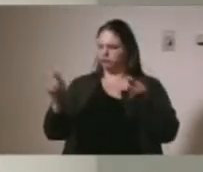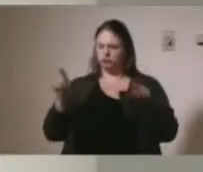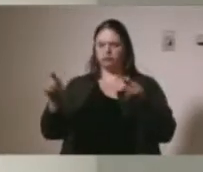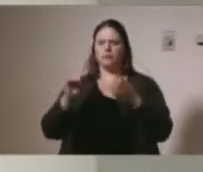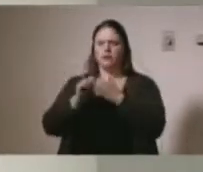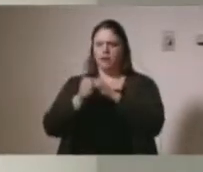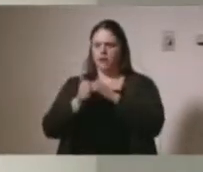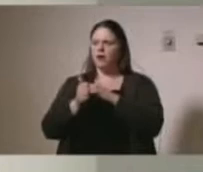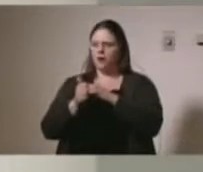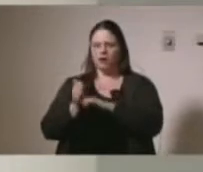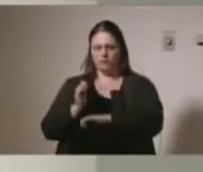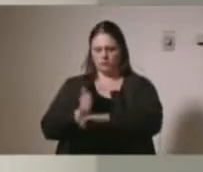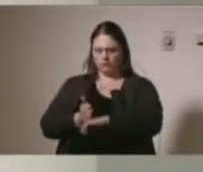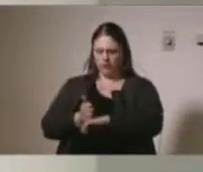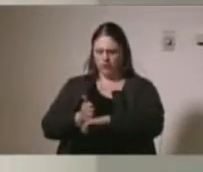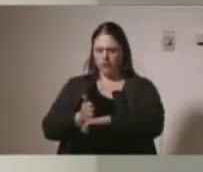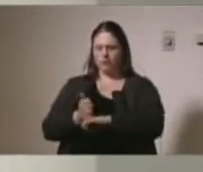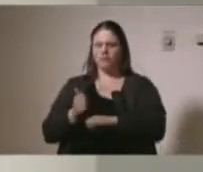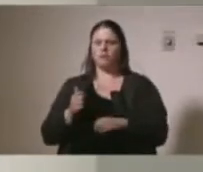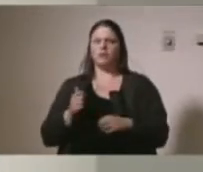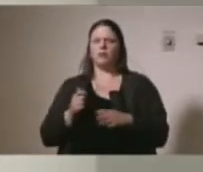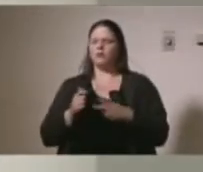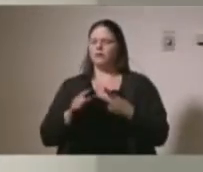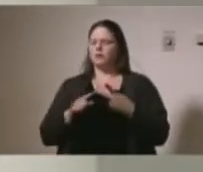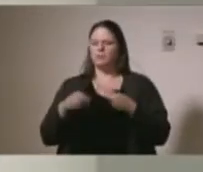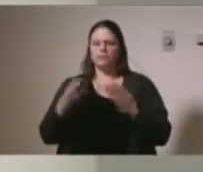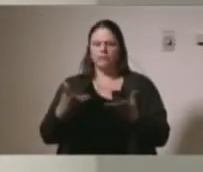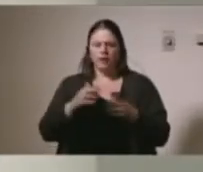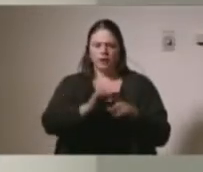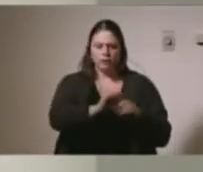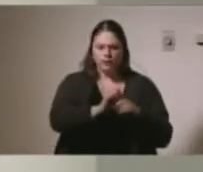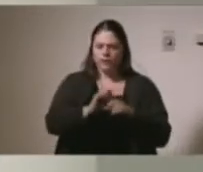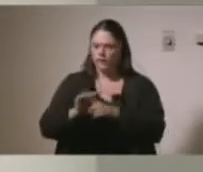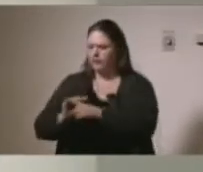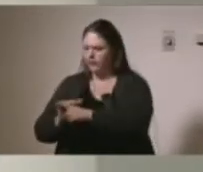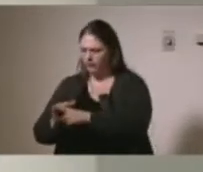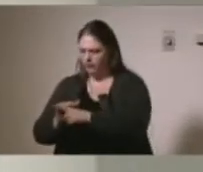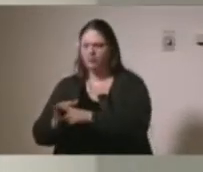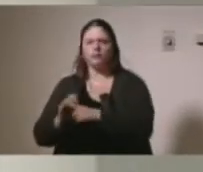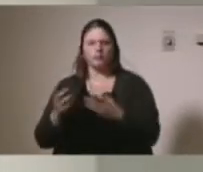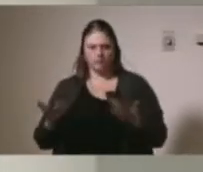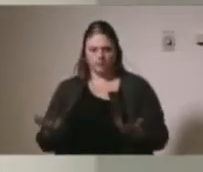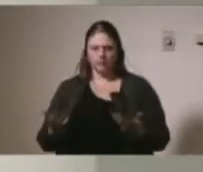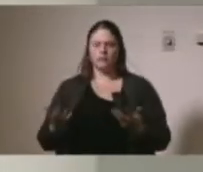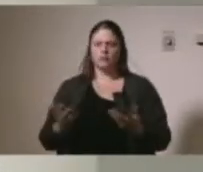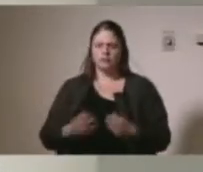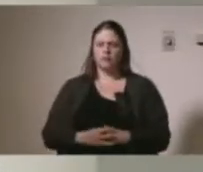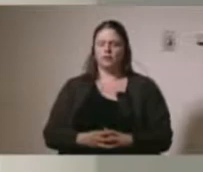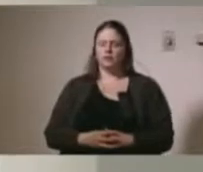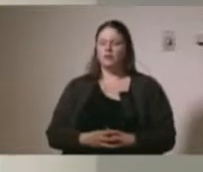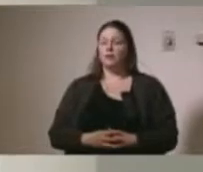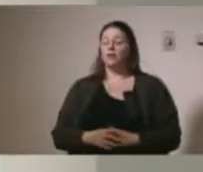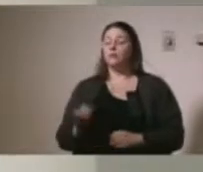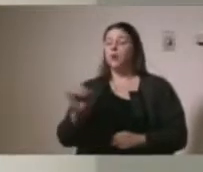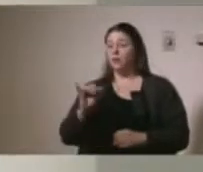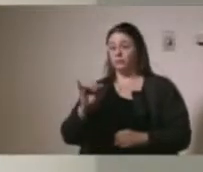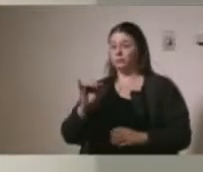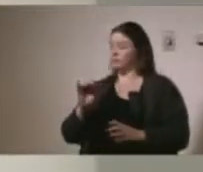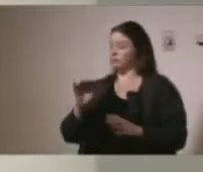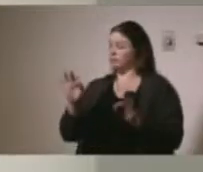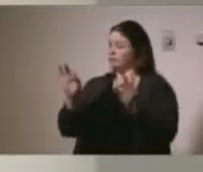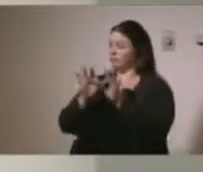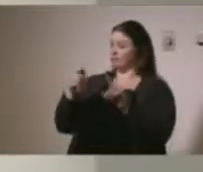banking services, including the training of workers, but also we saw that the revenues